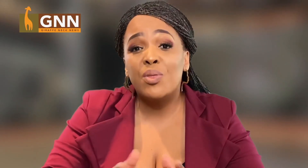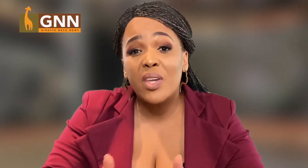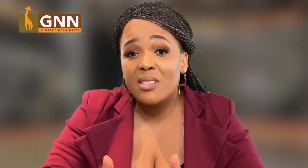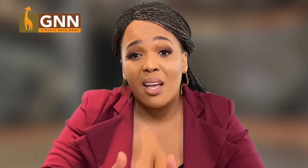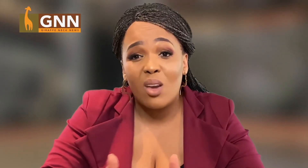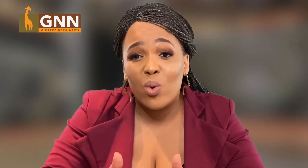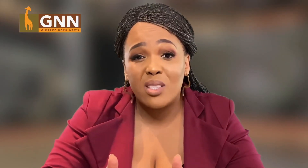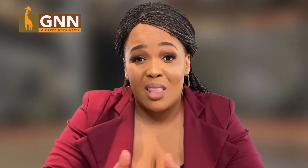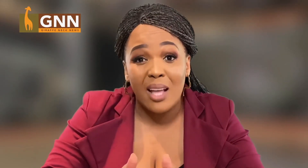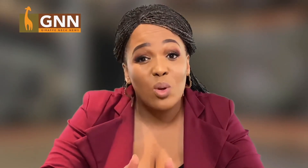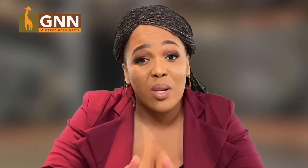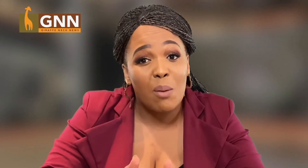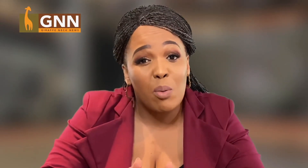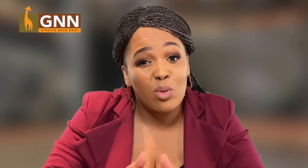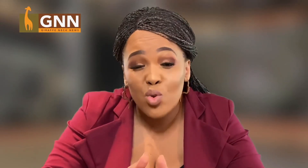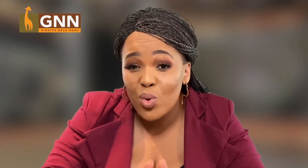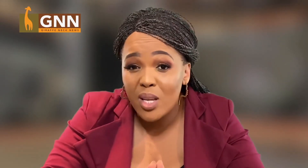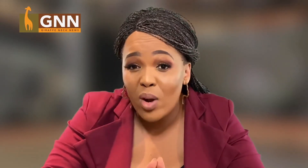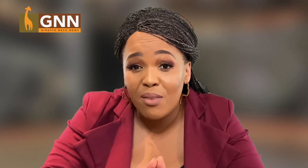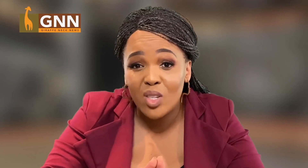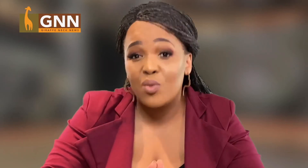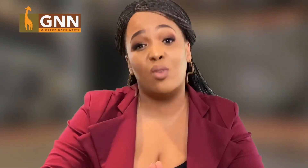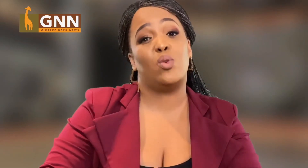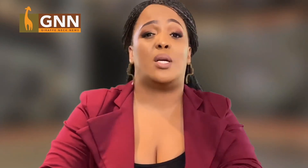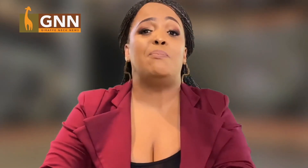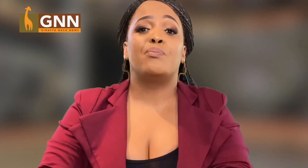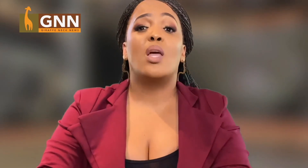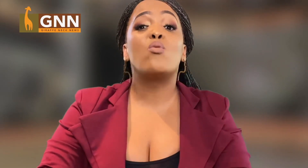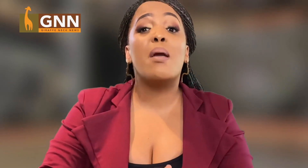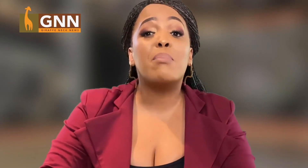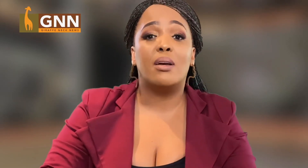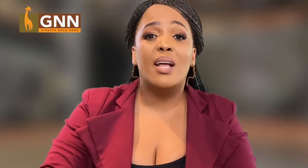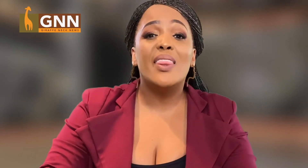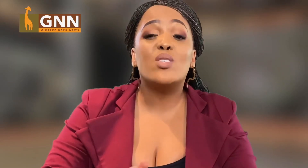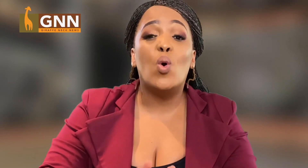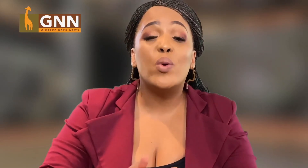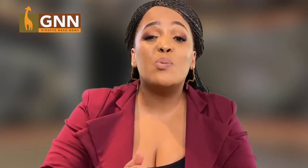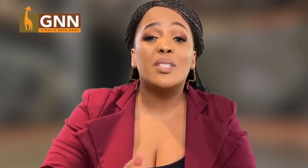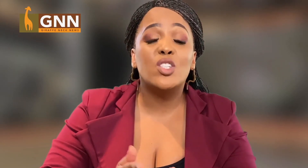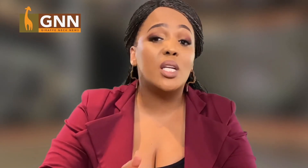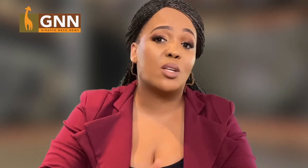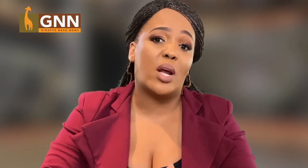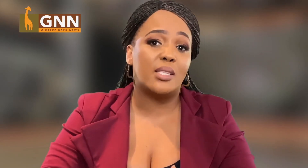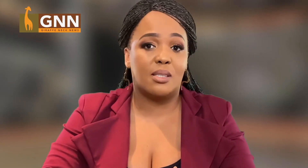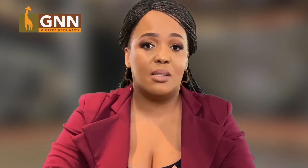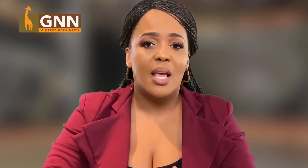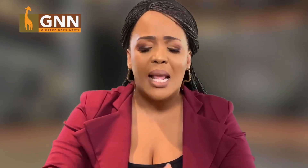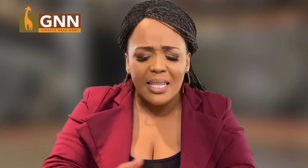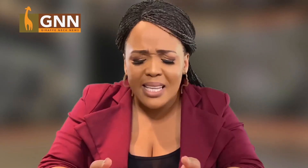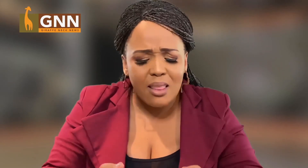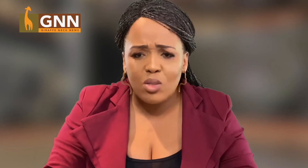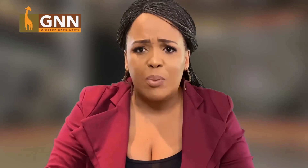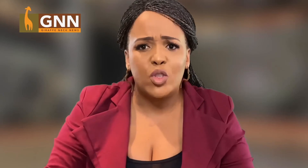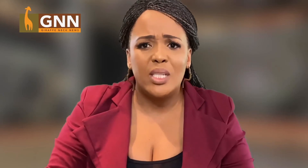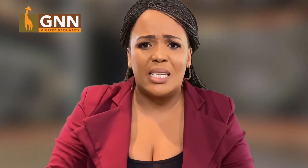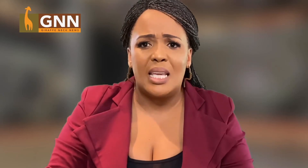Often when things are at their worst, that's when we come up with truly grand visions for the future. Remember, there's always potential in a crisis. Let's